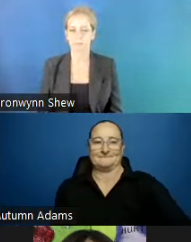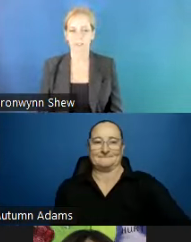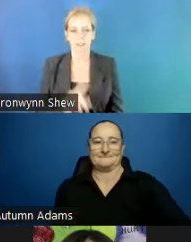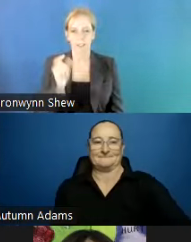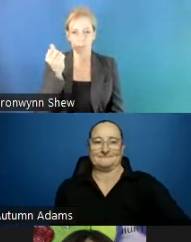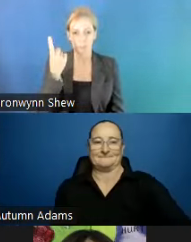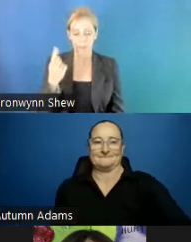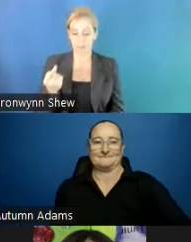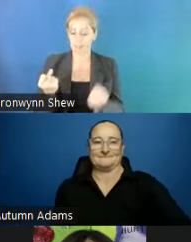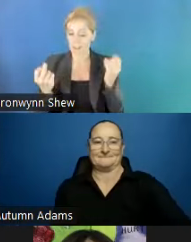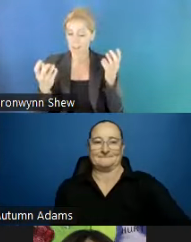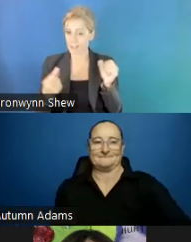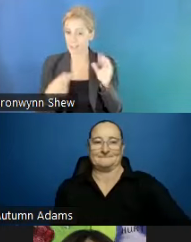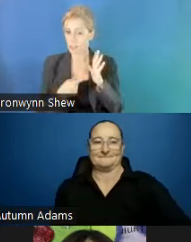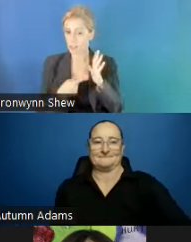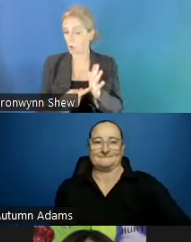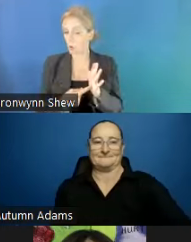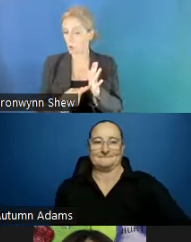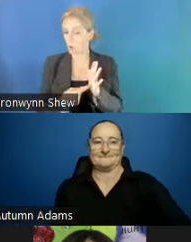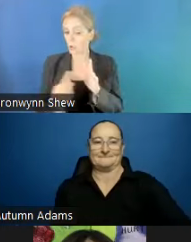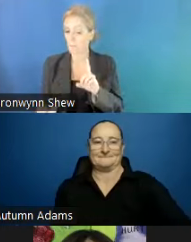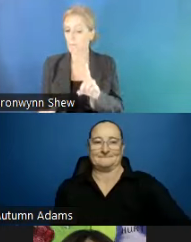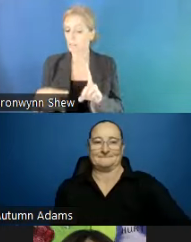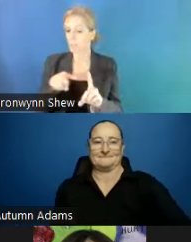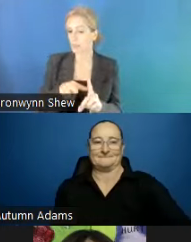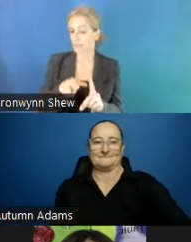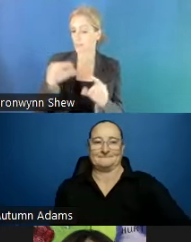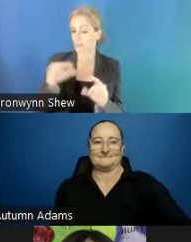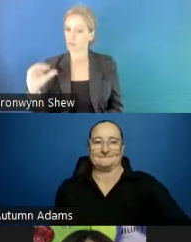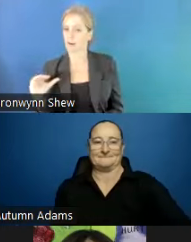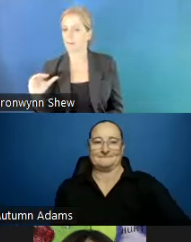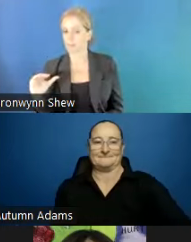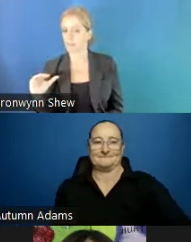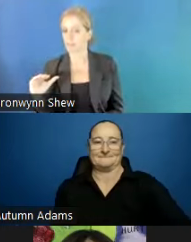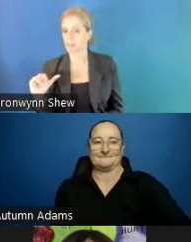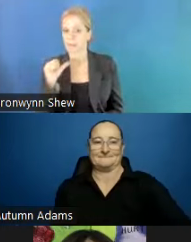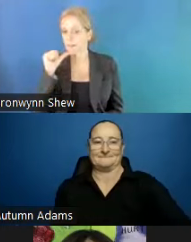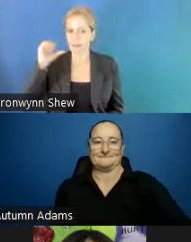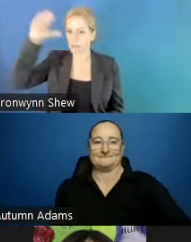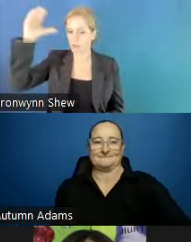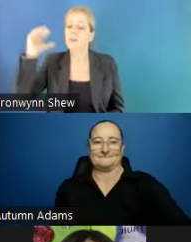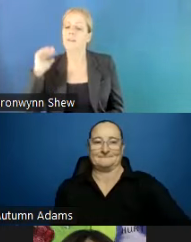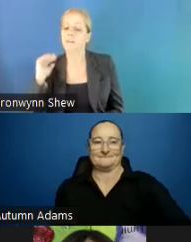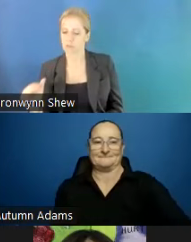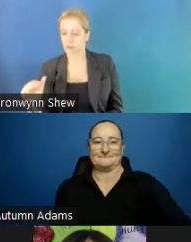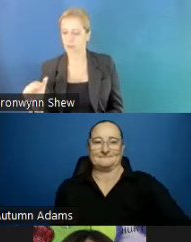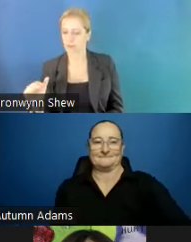the ASL would be from a child. And then trying to figure out like who hit